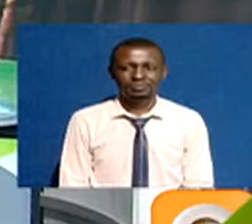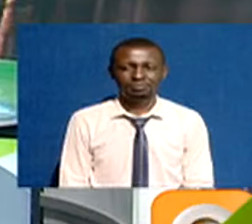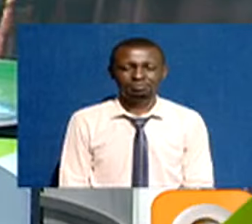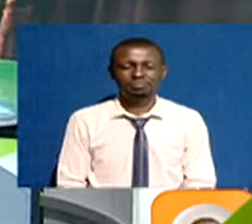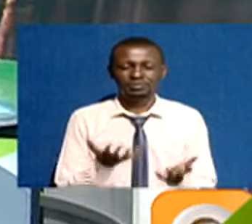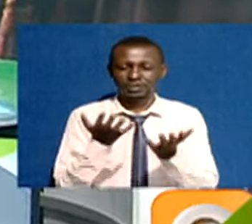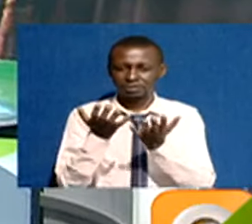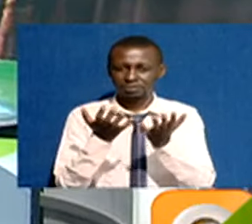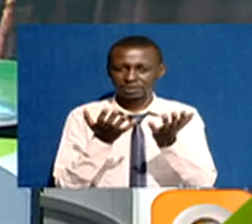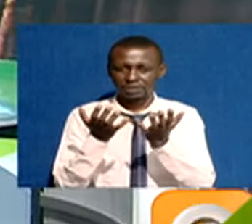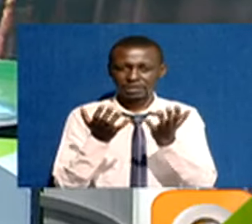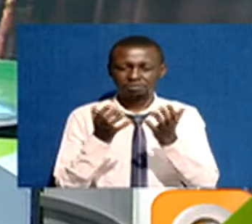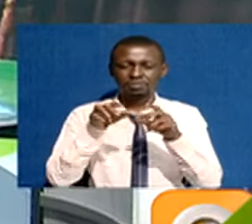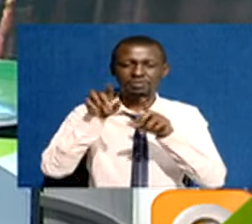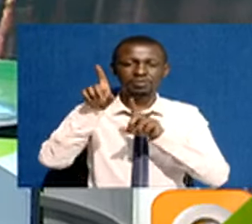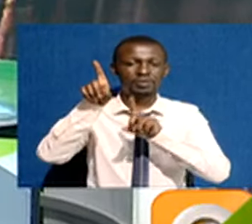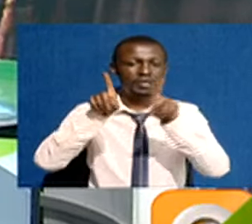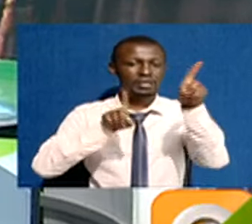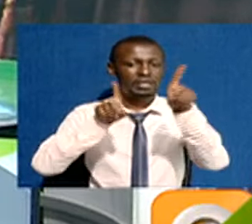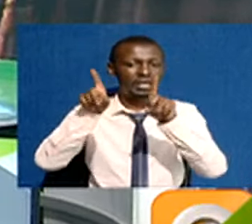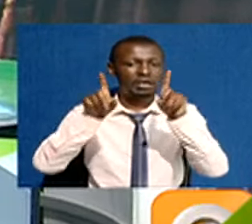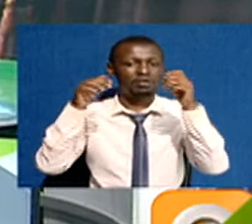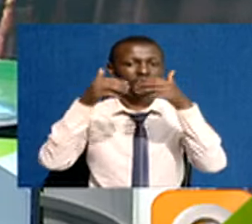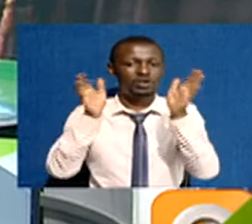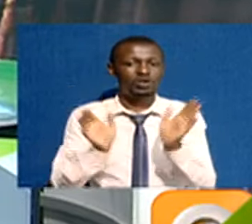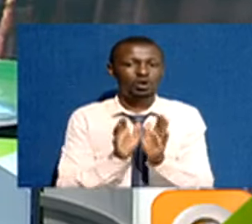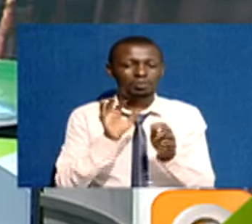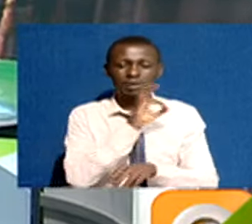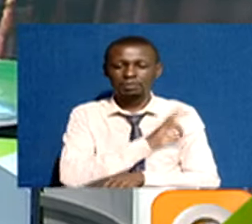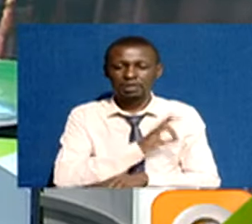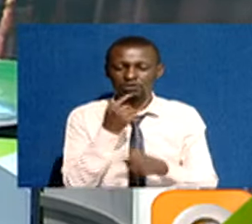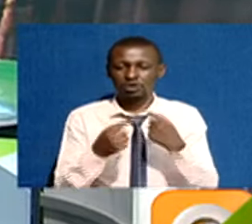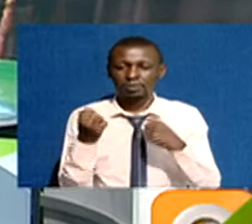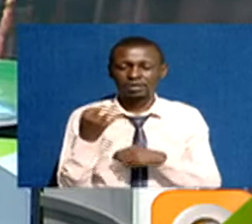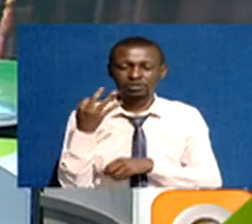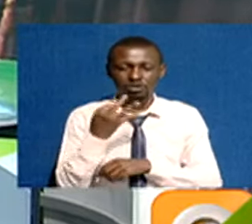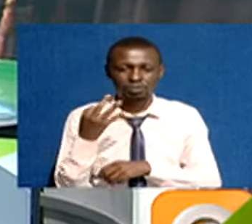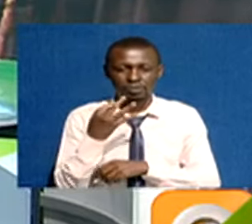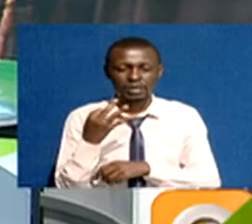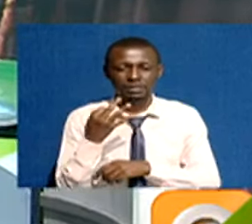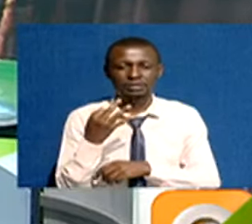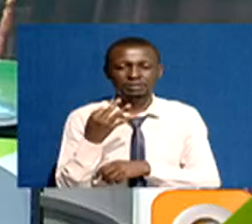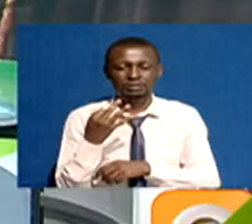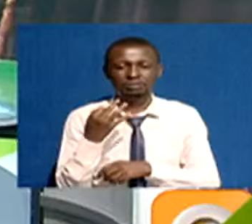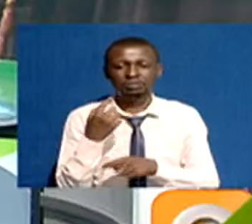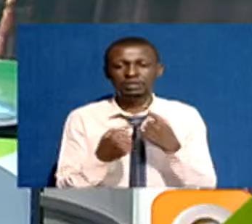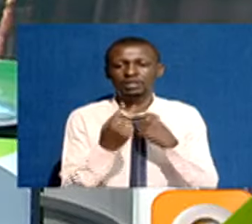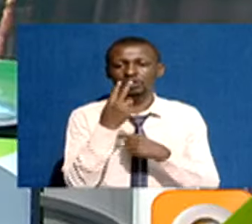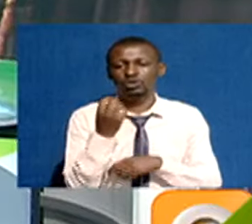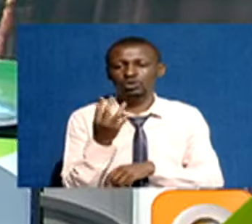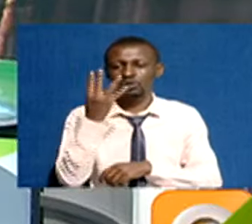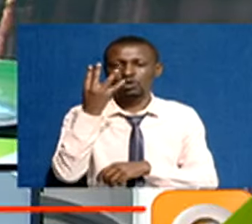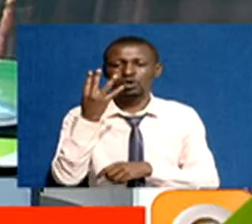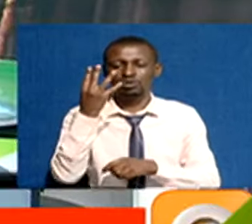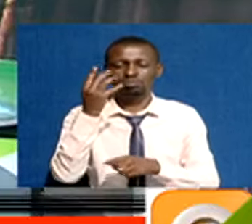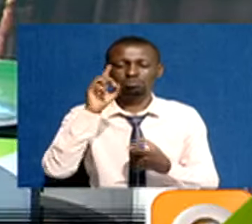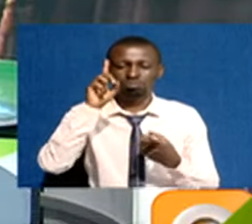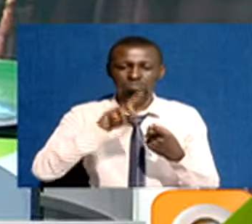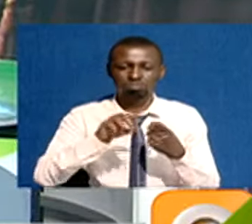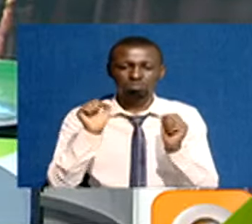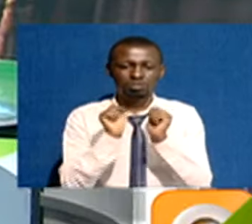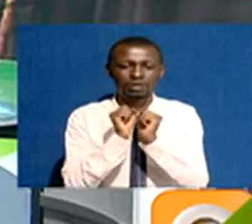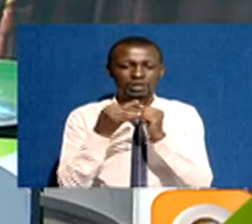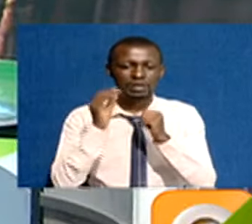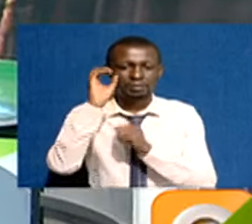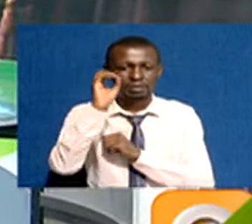As telco service provider Safaricom's net earnings for the year ending March 31, 2024, dropped by 18%